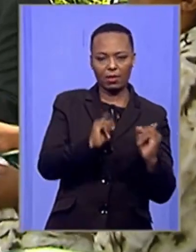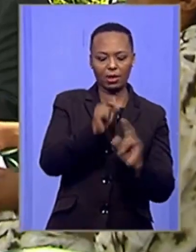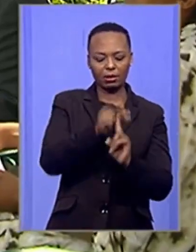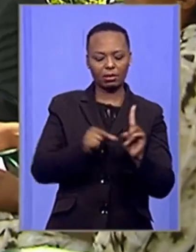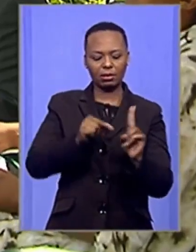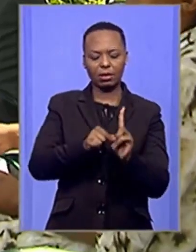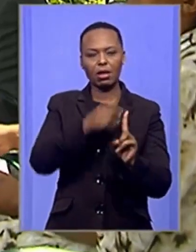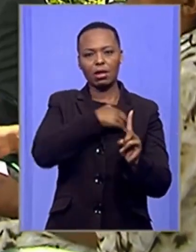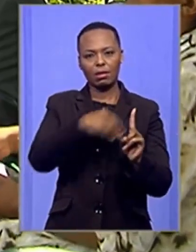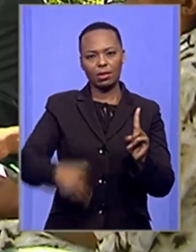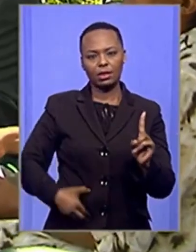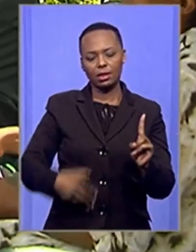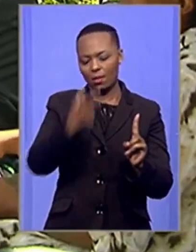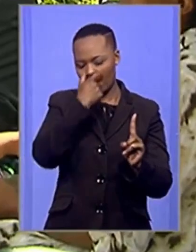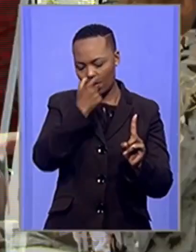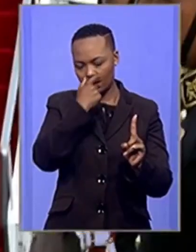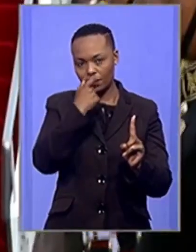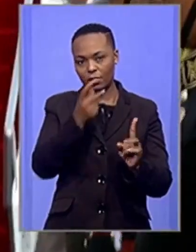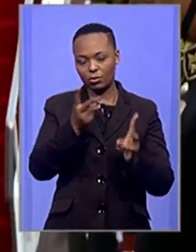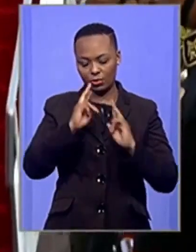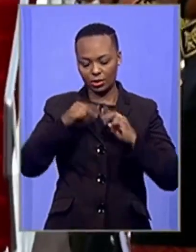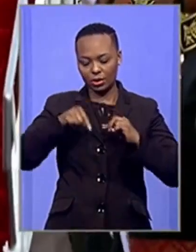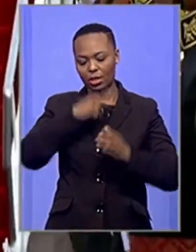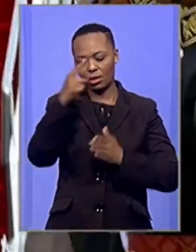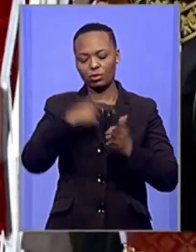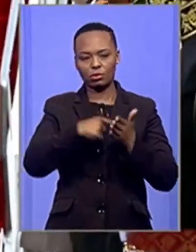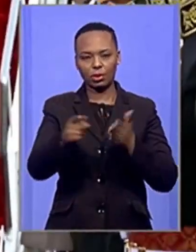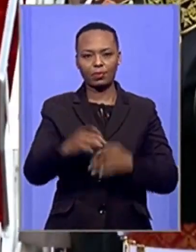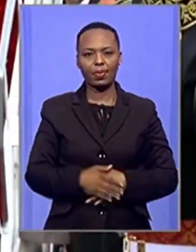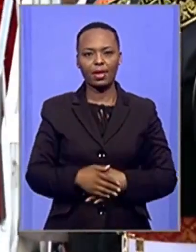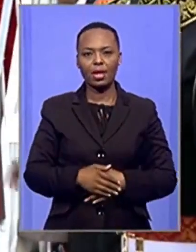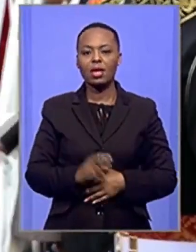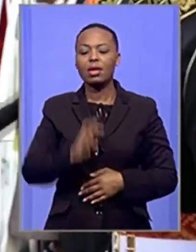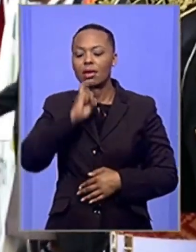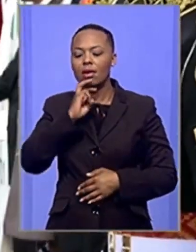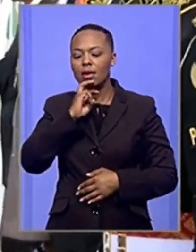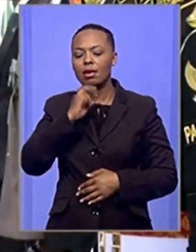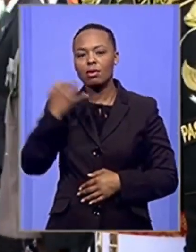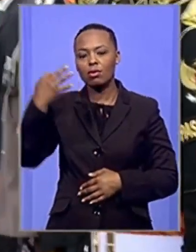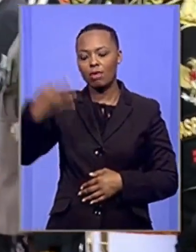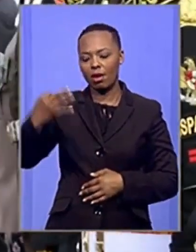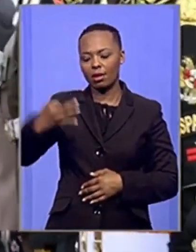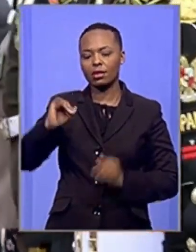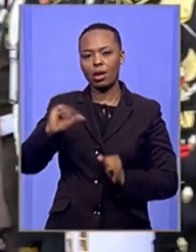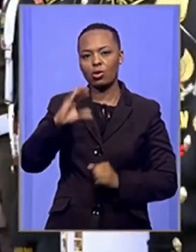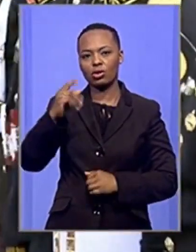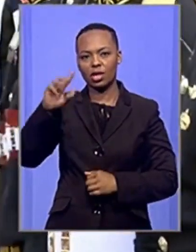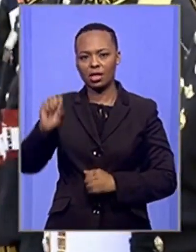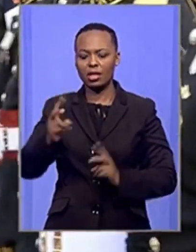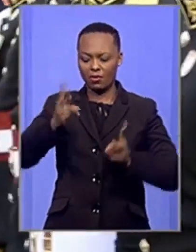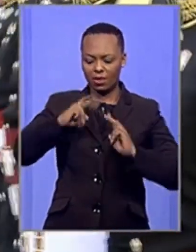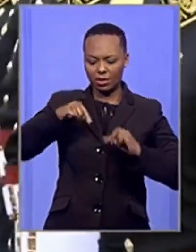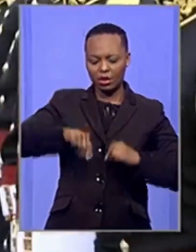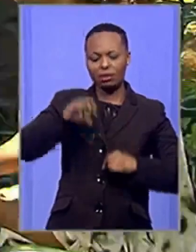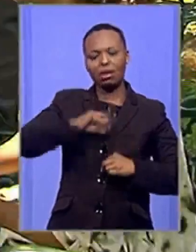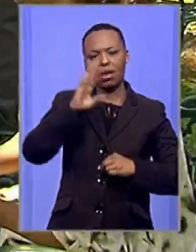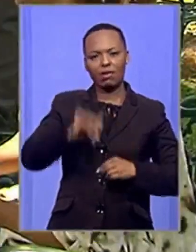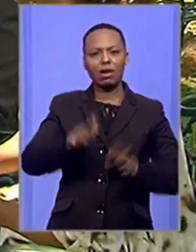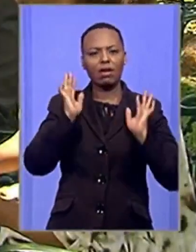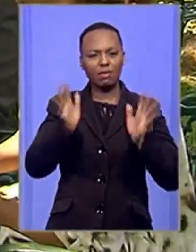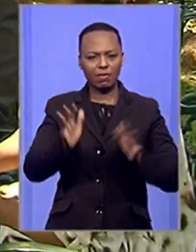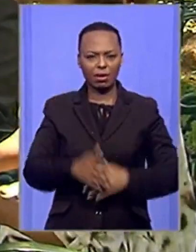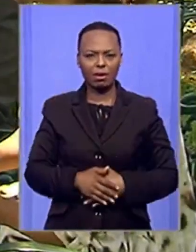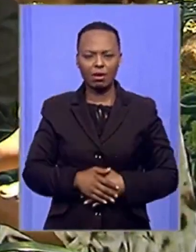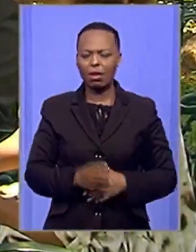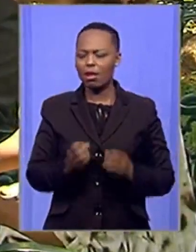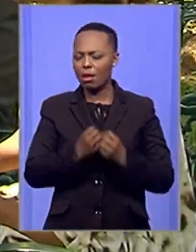visit to London next week. Morena motjha wa Brithane le yena o etetse Afrika Borwa ka makgetlo-kgetlo. There will be a lot of